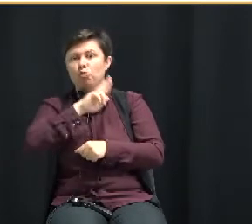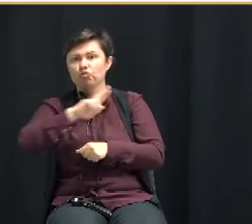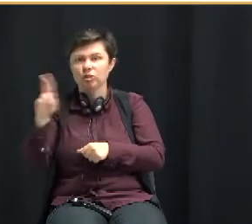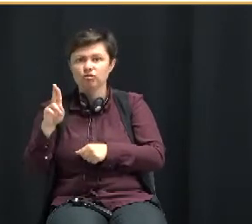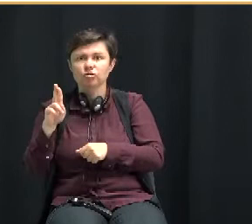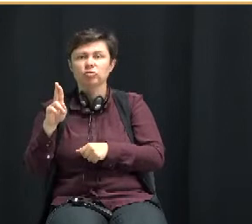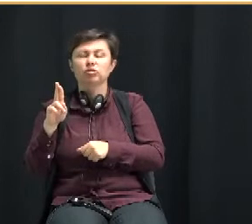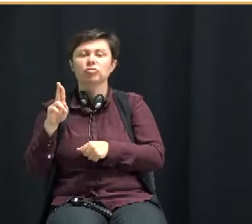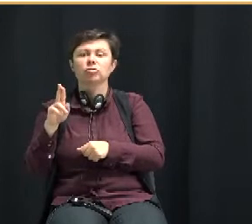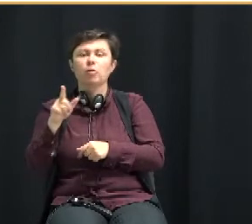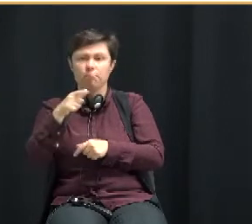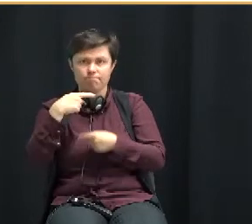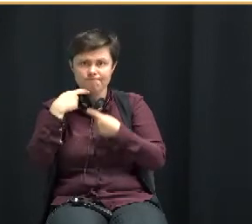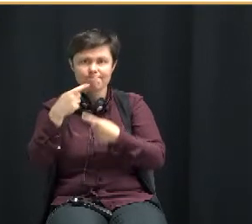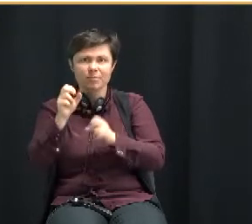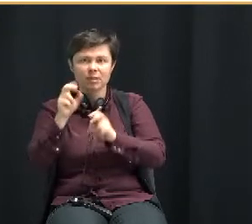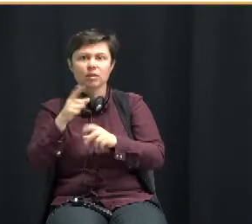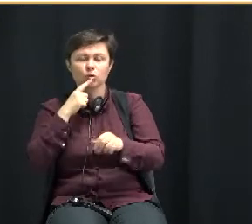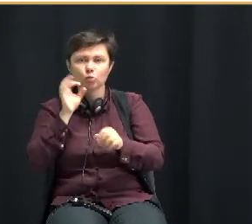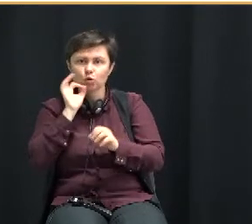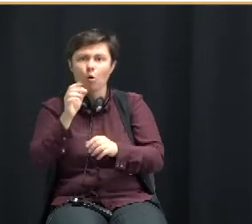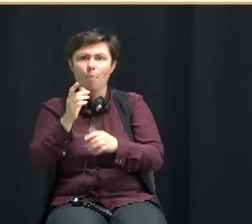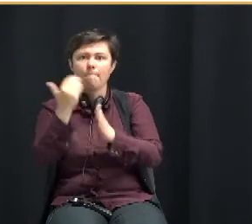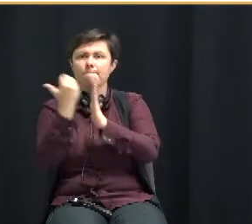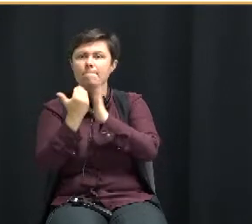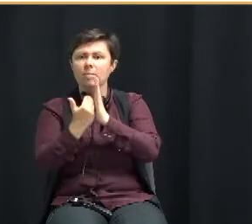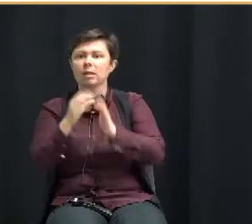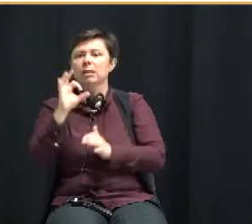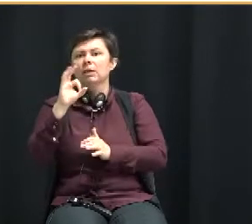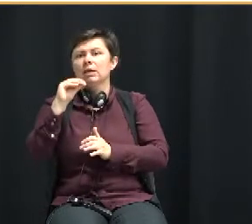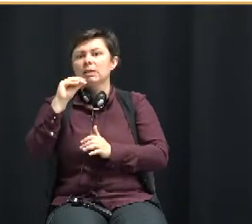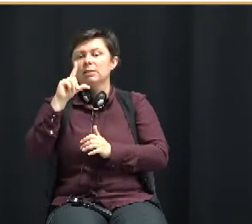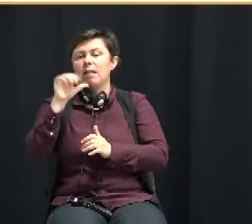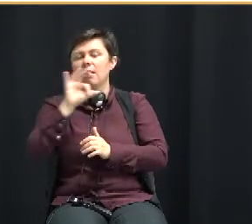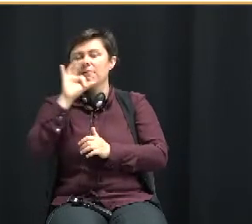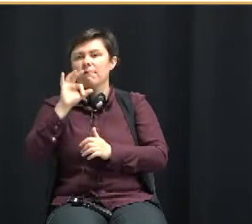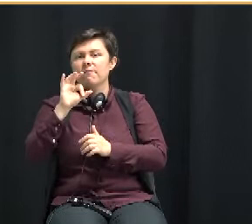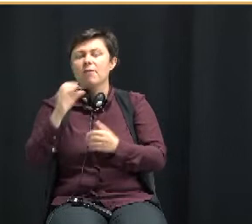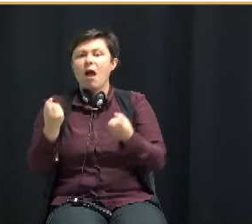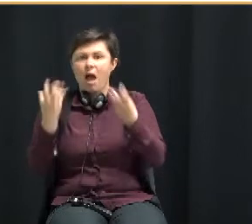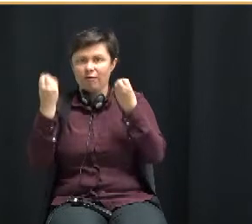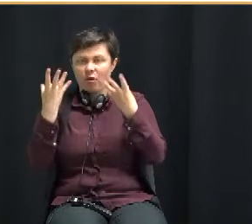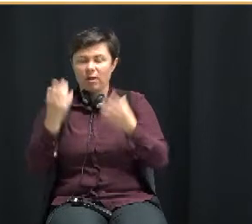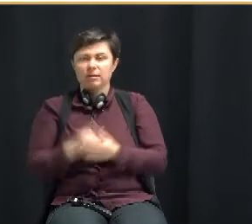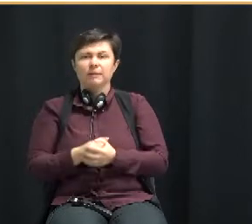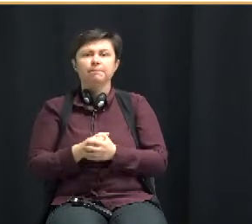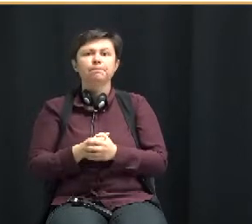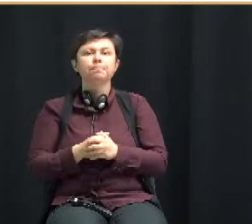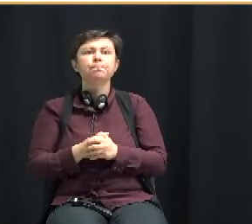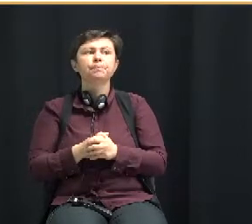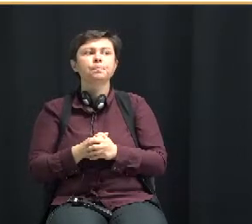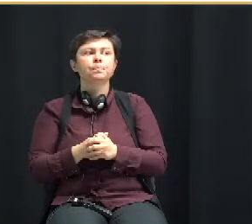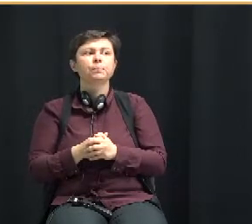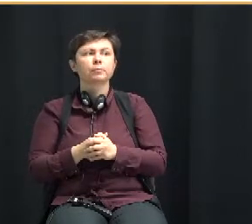their representatives. It is confirmed with the program self-advocacy. The program proves that they